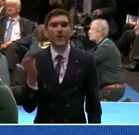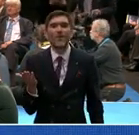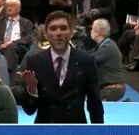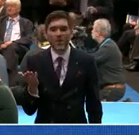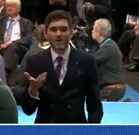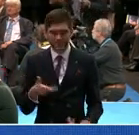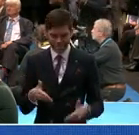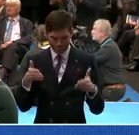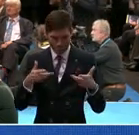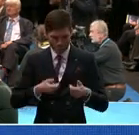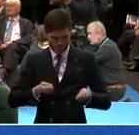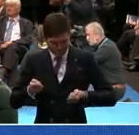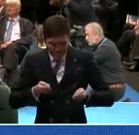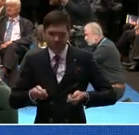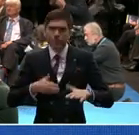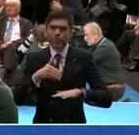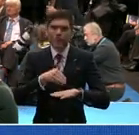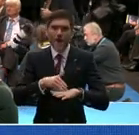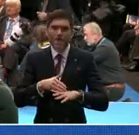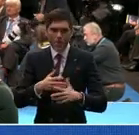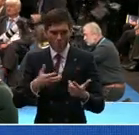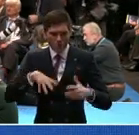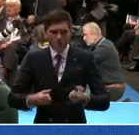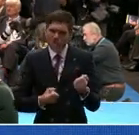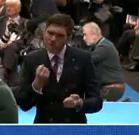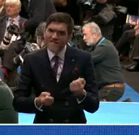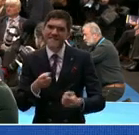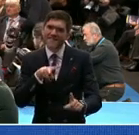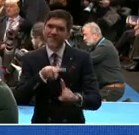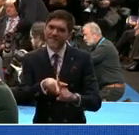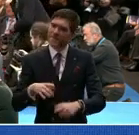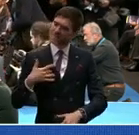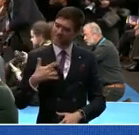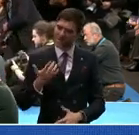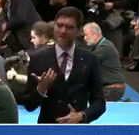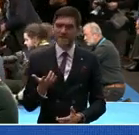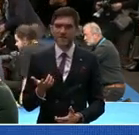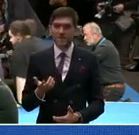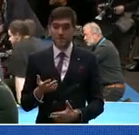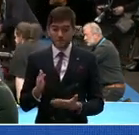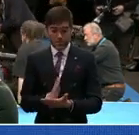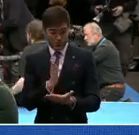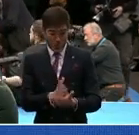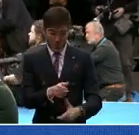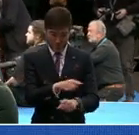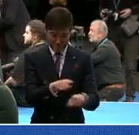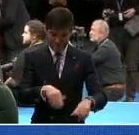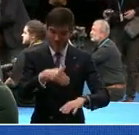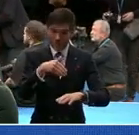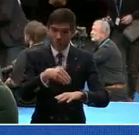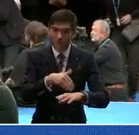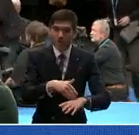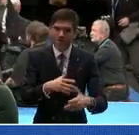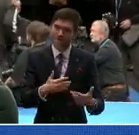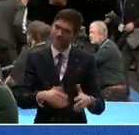approach to crime will always be based on seeking justice for victims and survivors, ensuring that perpetrators feel the full force